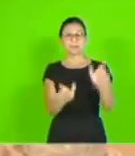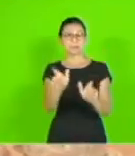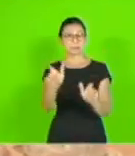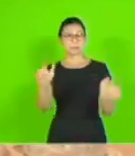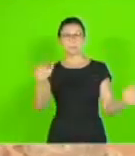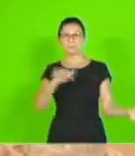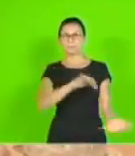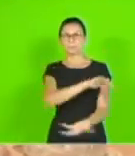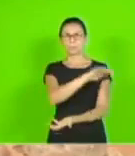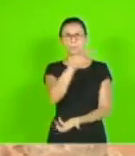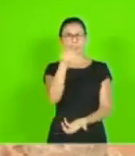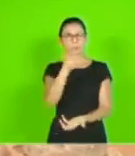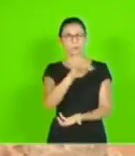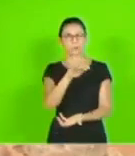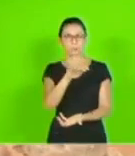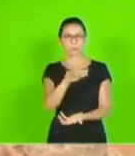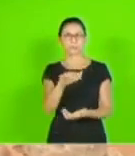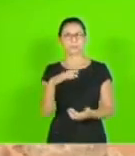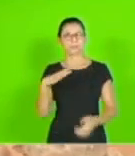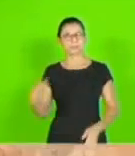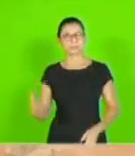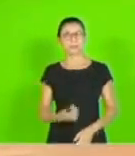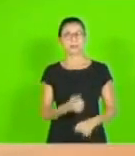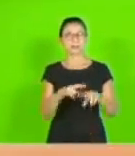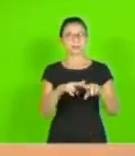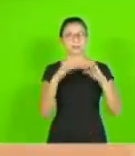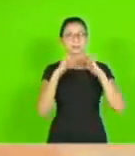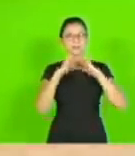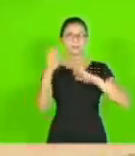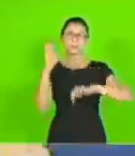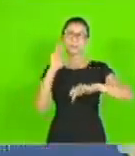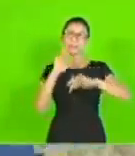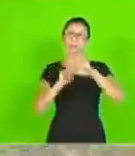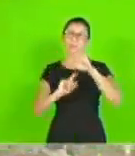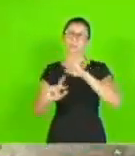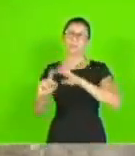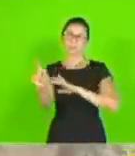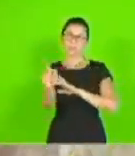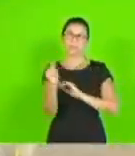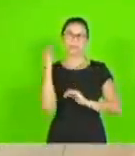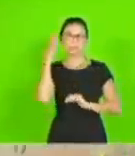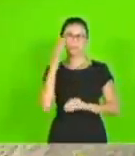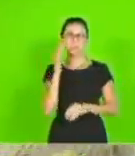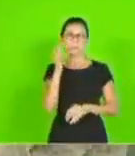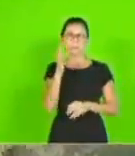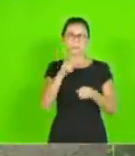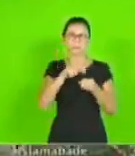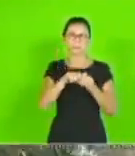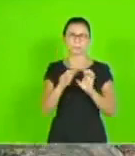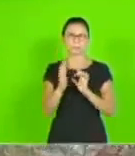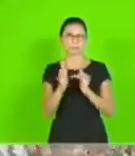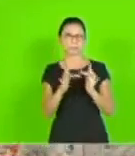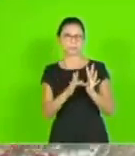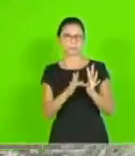People from all parts of the world have been reached by this eternal